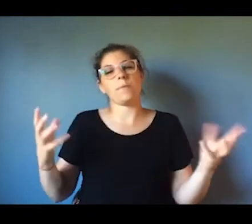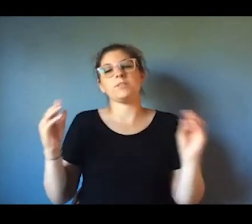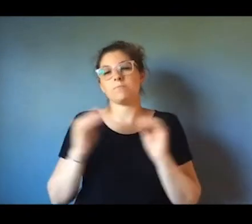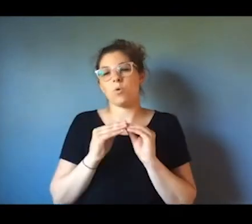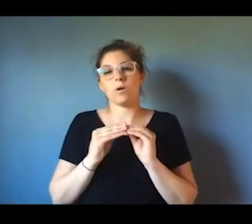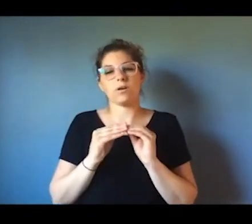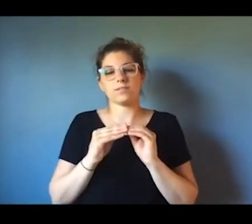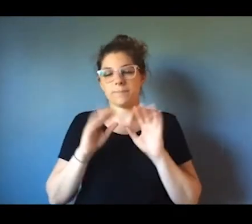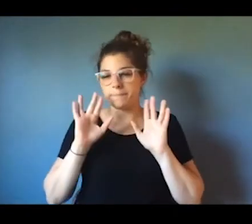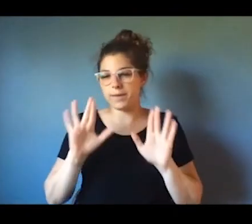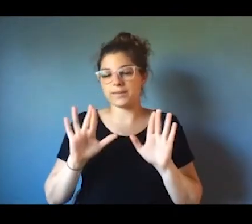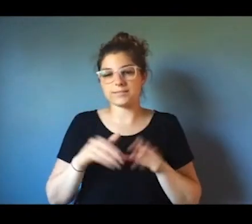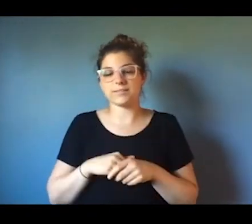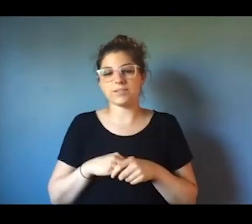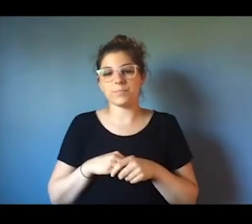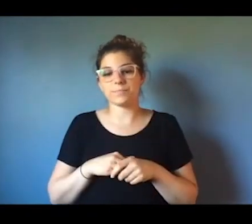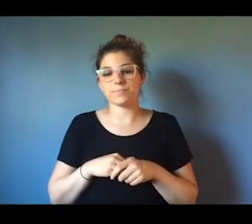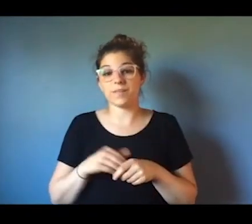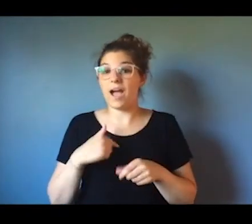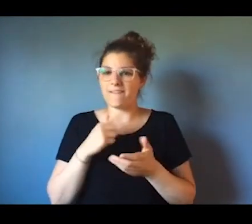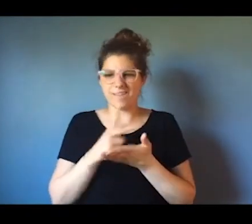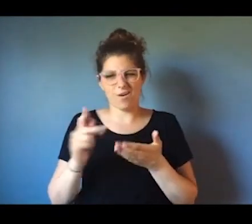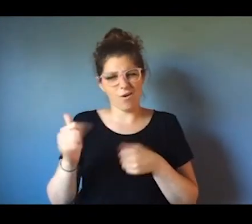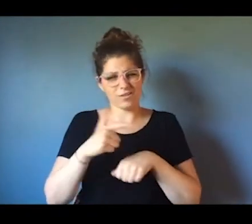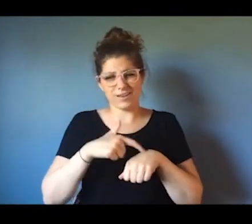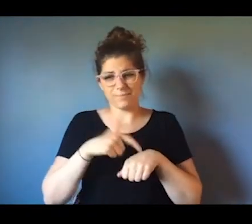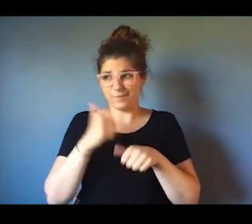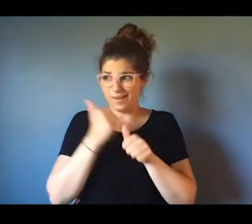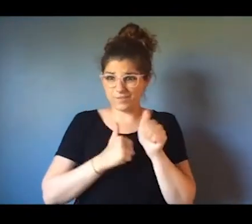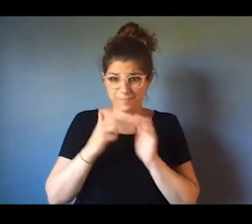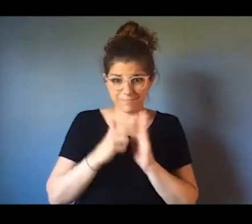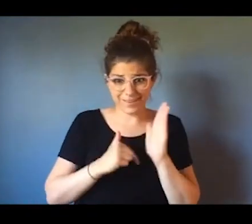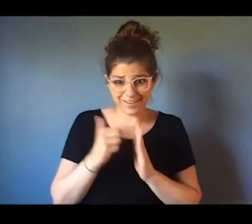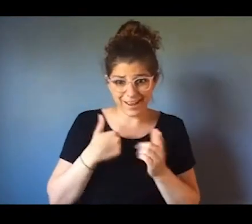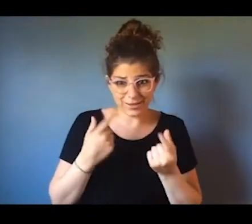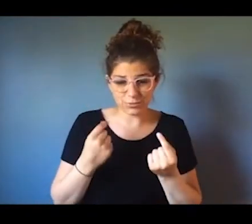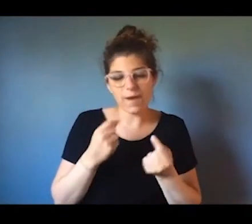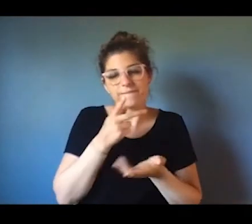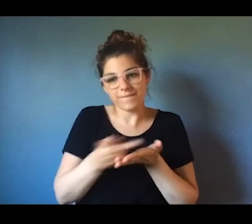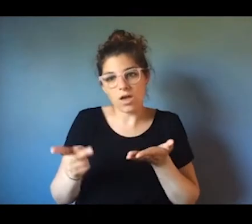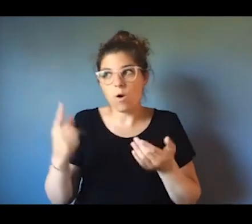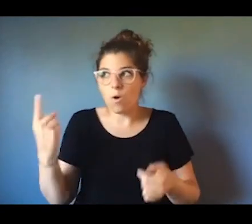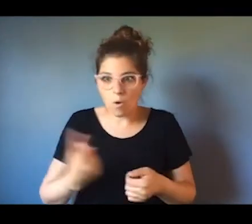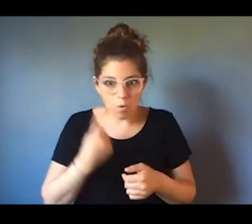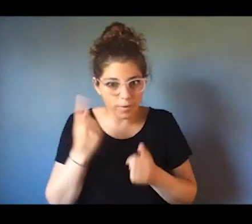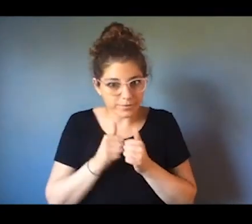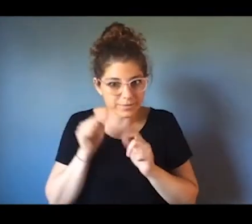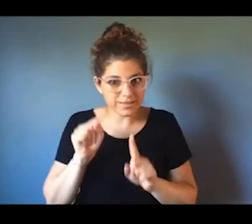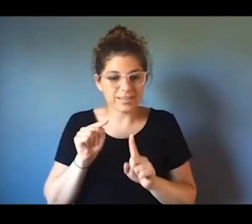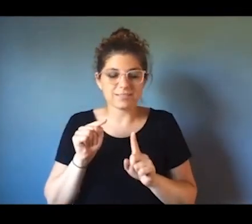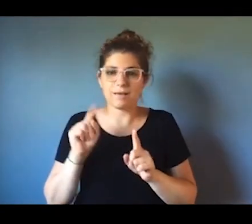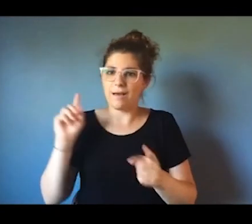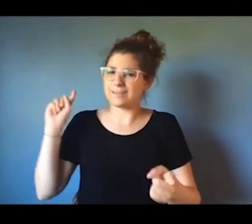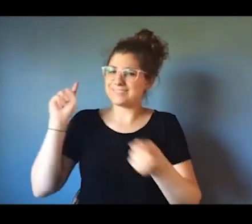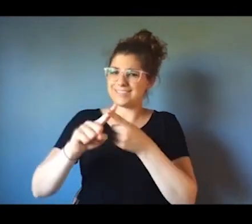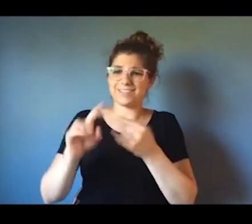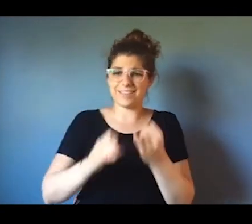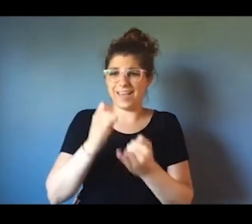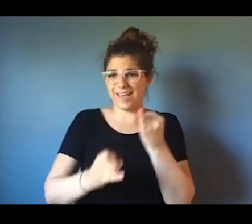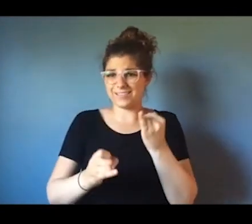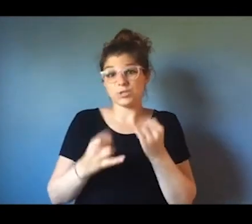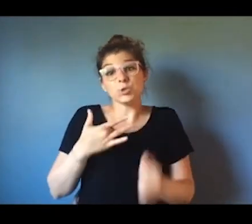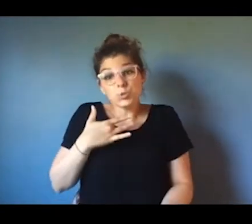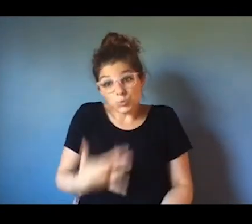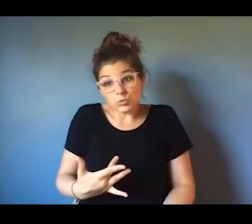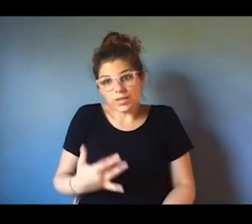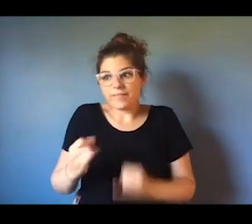everything opens up so much more. It's incredible. So I fail all the time. Every painting that I do, I fail constantly with it, all